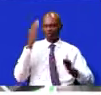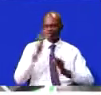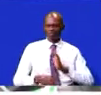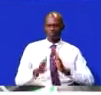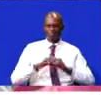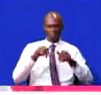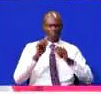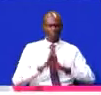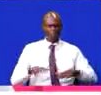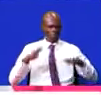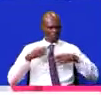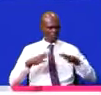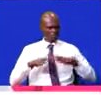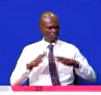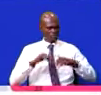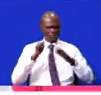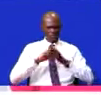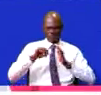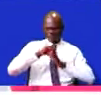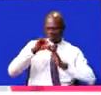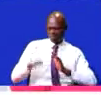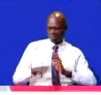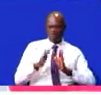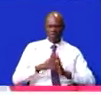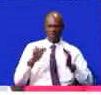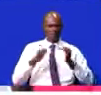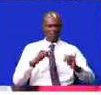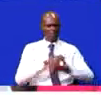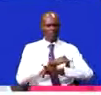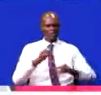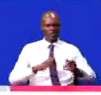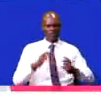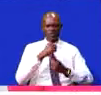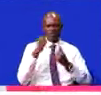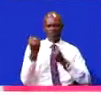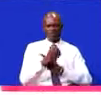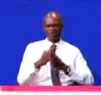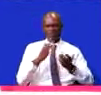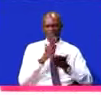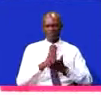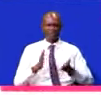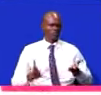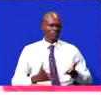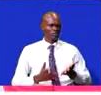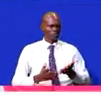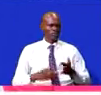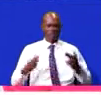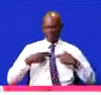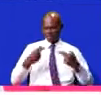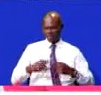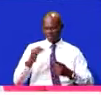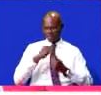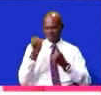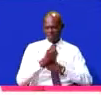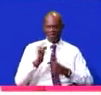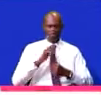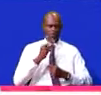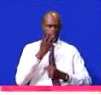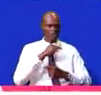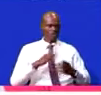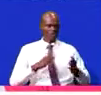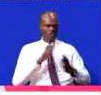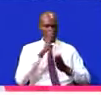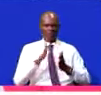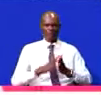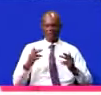city. Because a cleaner environment is a healthy environment. We want to be healthy, and